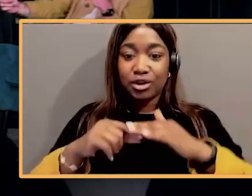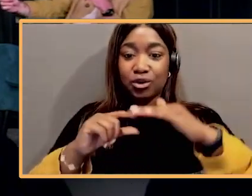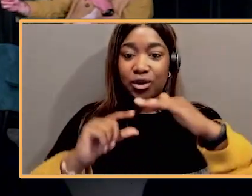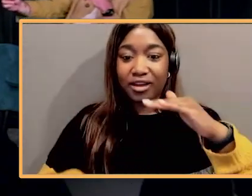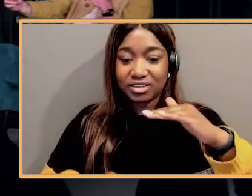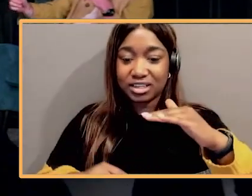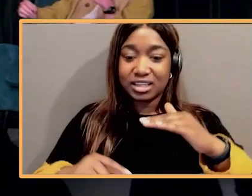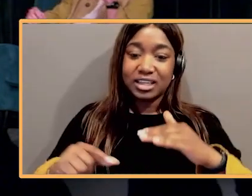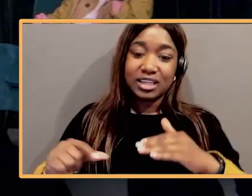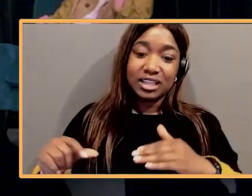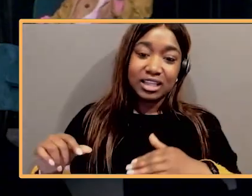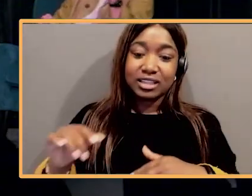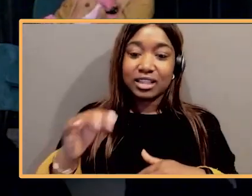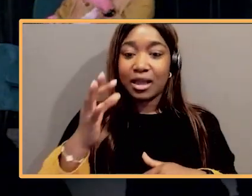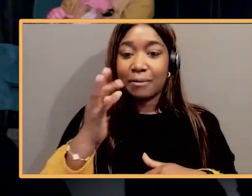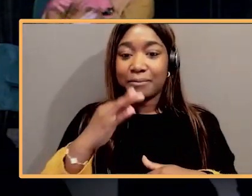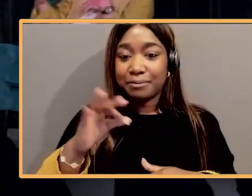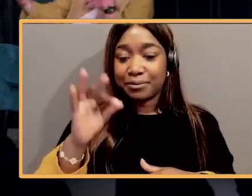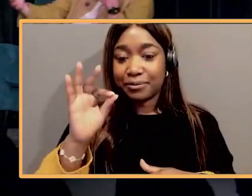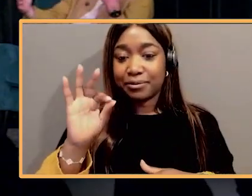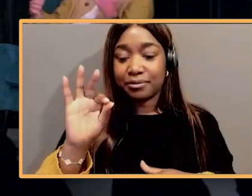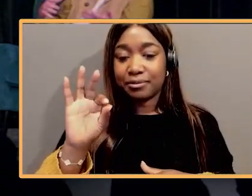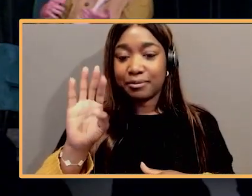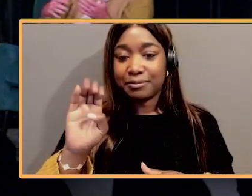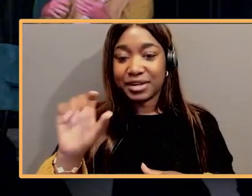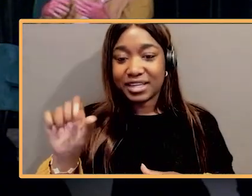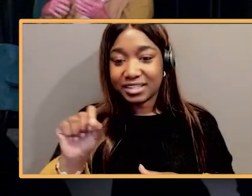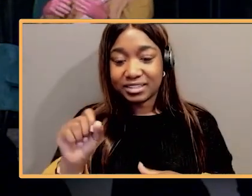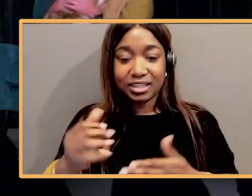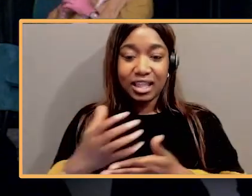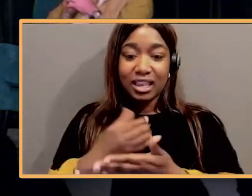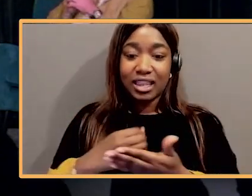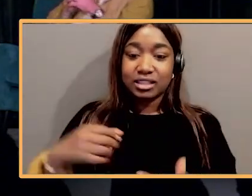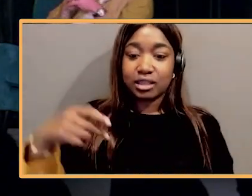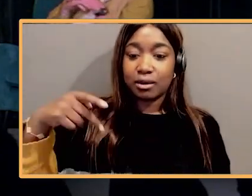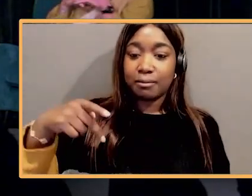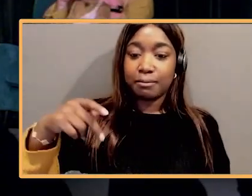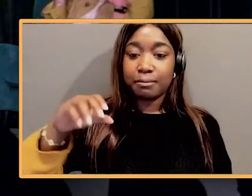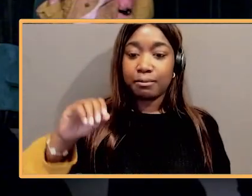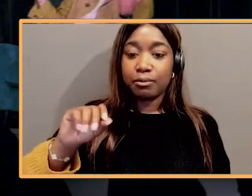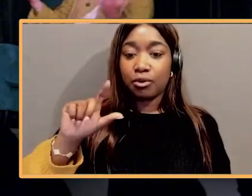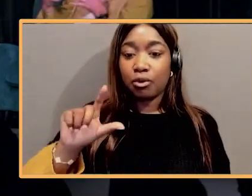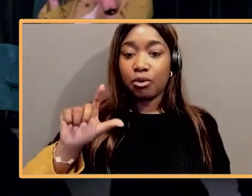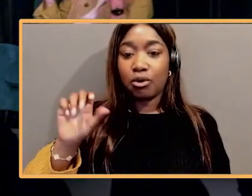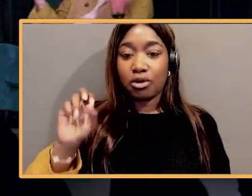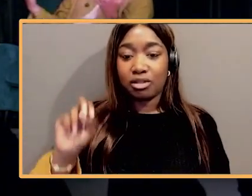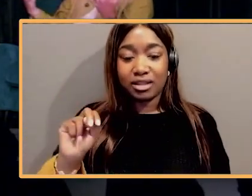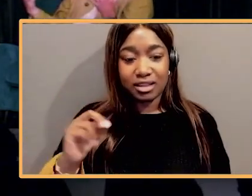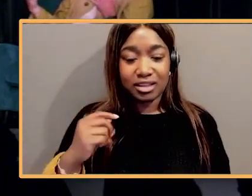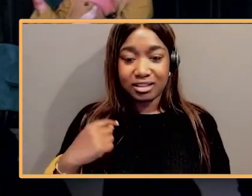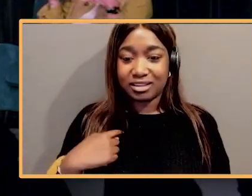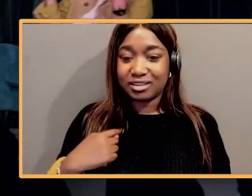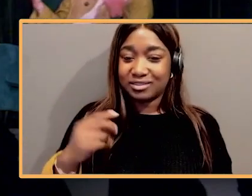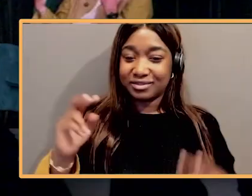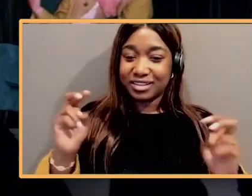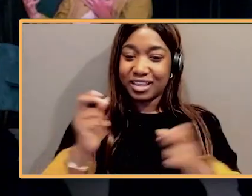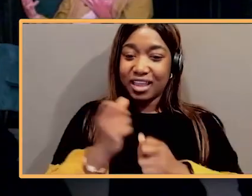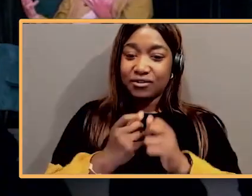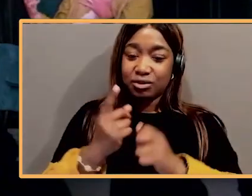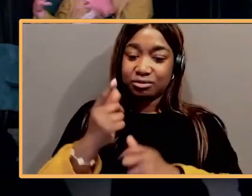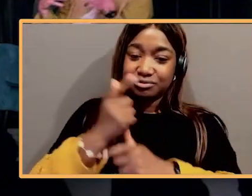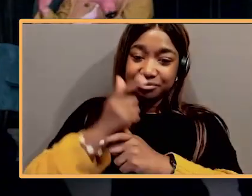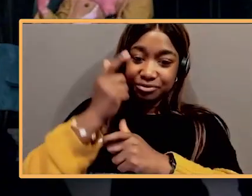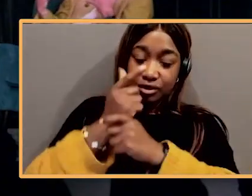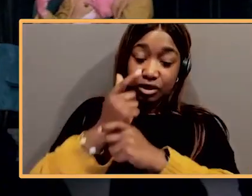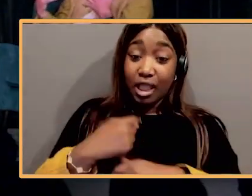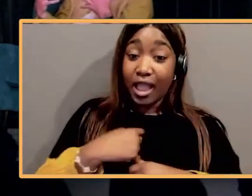bees collecting pollen, and right? Like, these are my brothers and my sisters, and I am this. And so we are